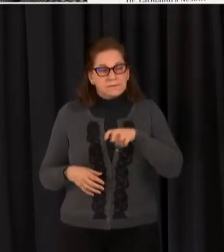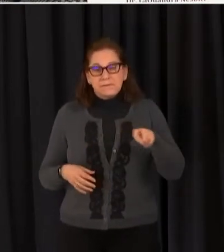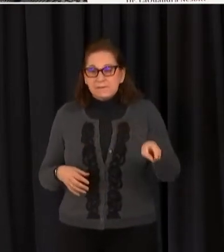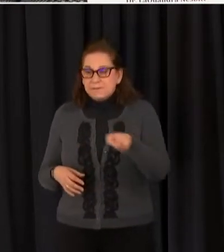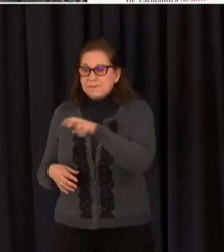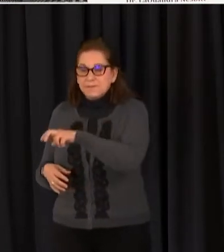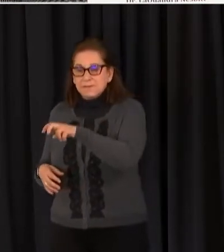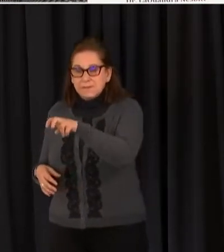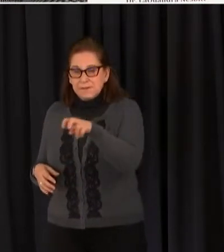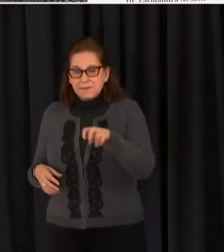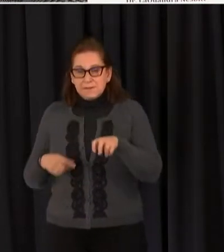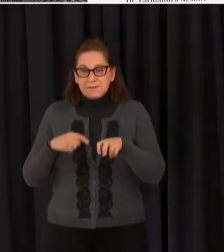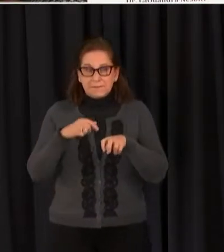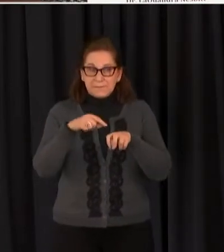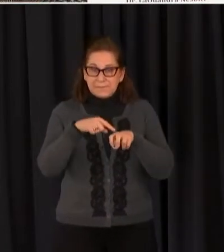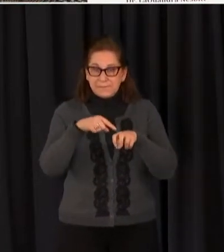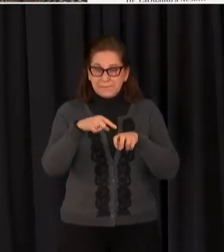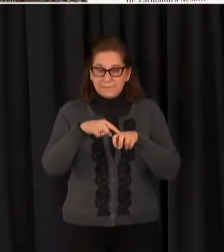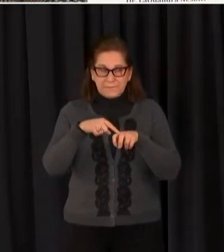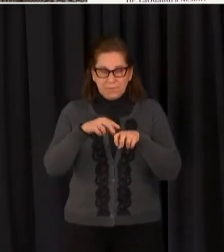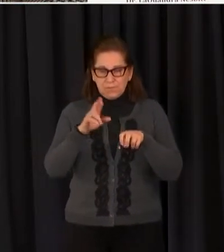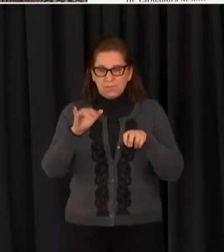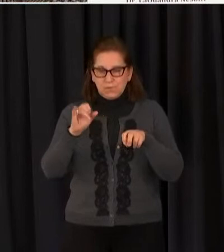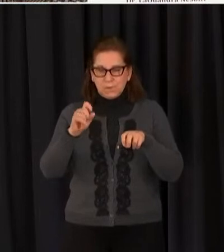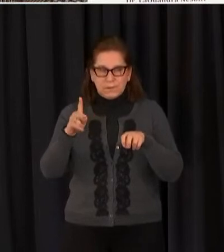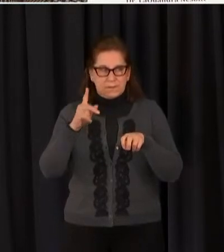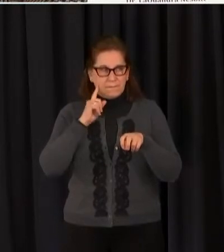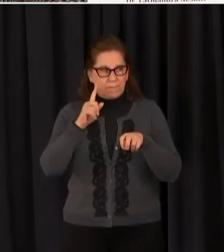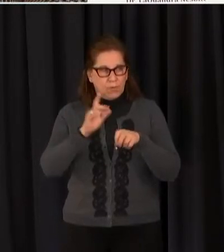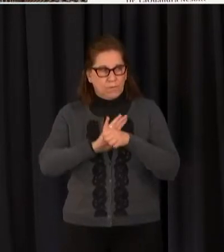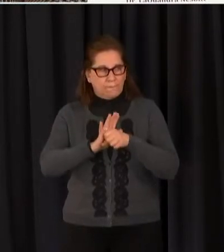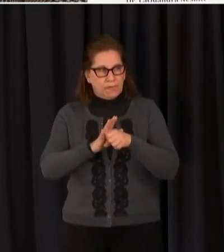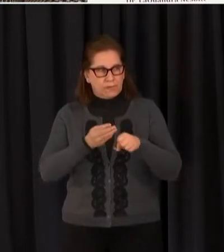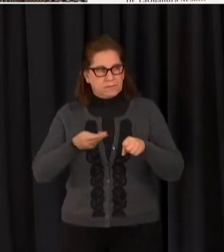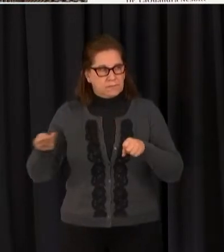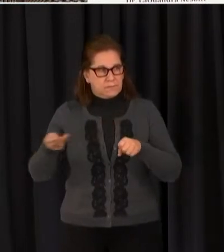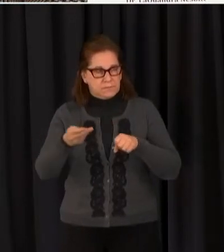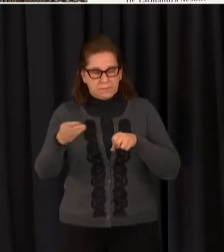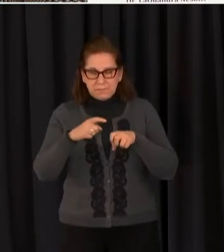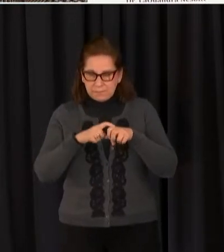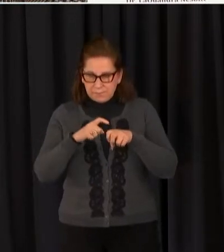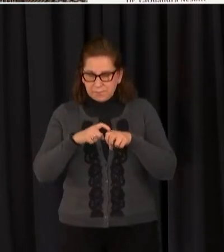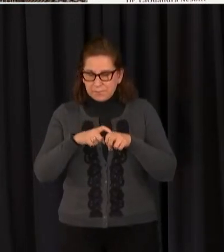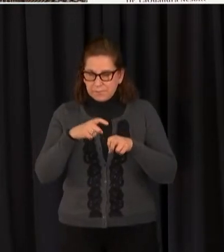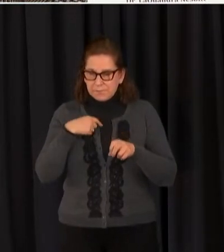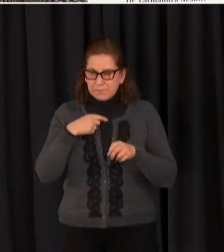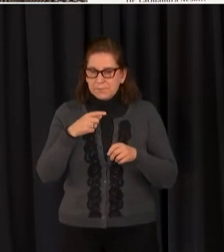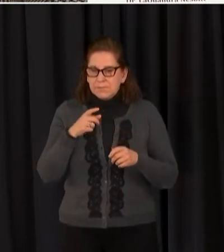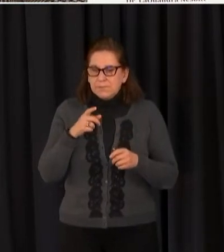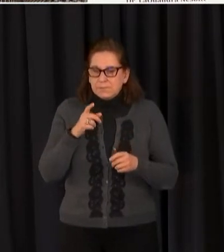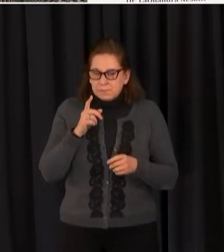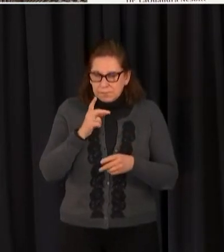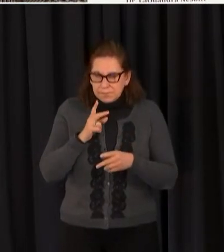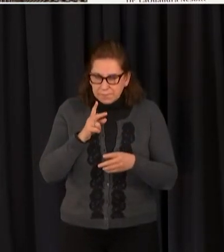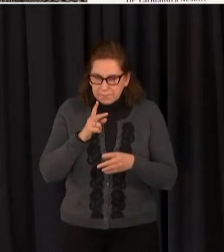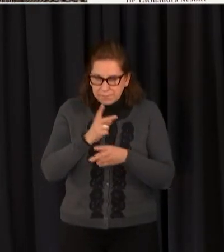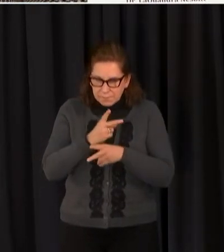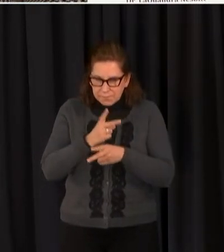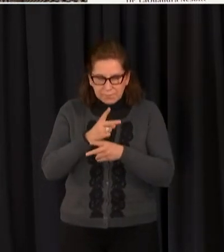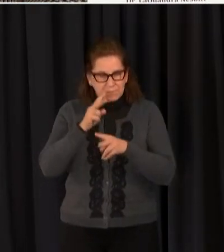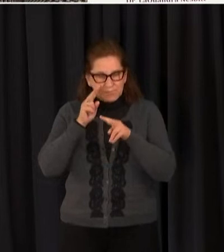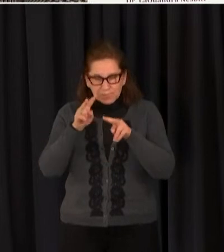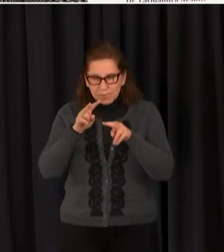be exposed. Our school guidance will also give more detail to our schools